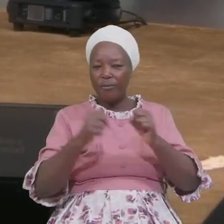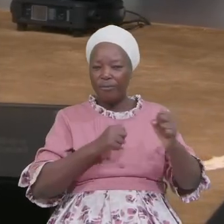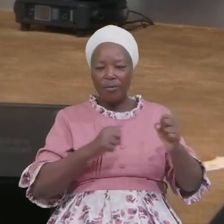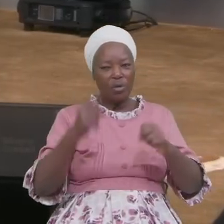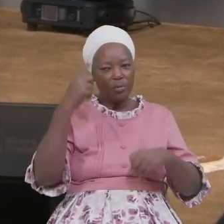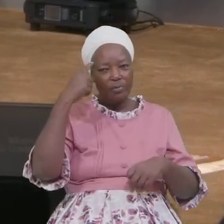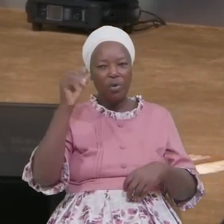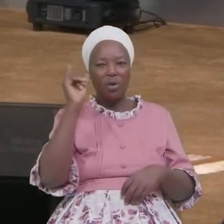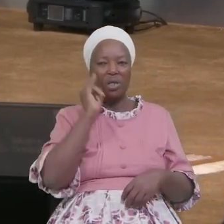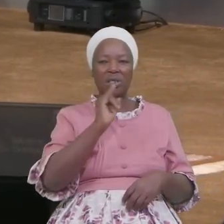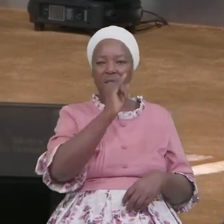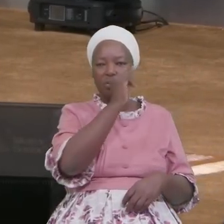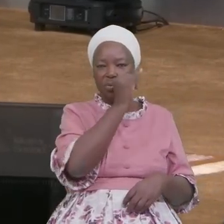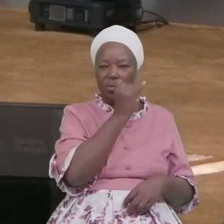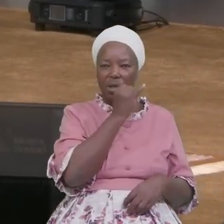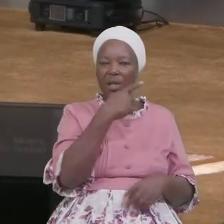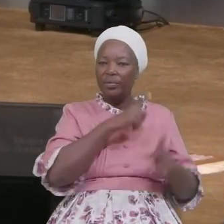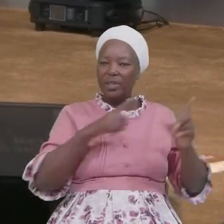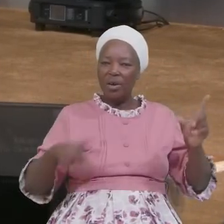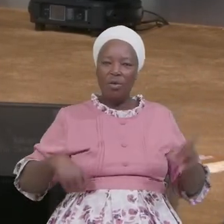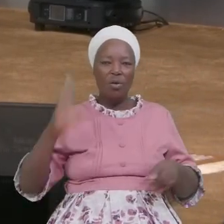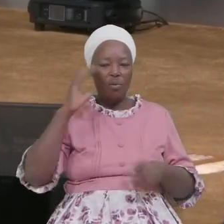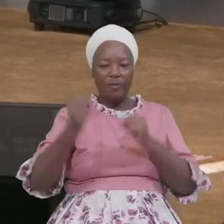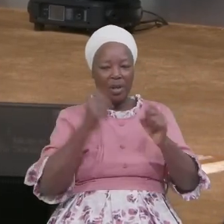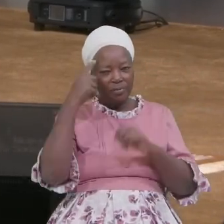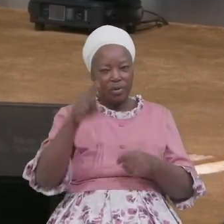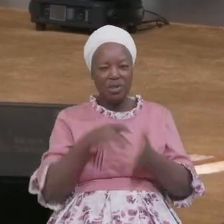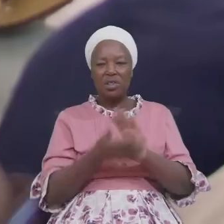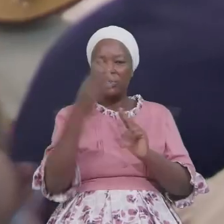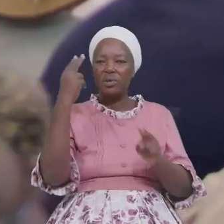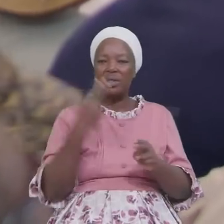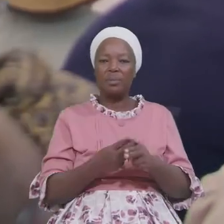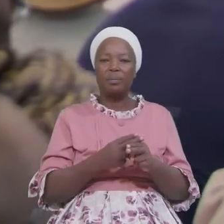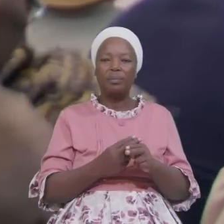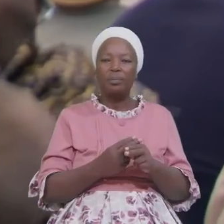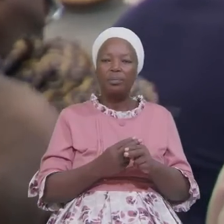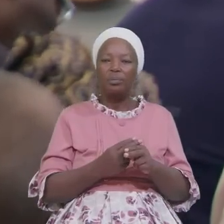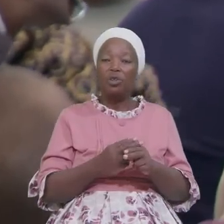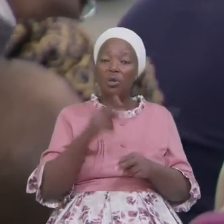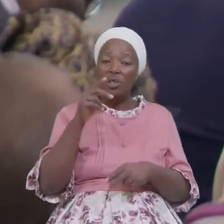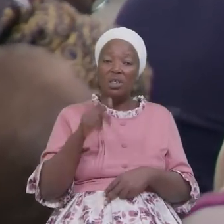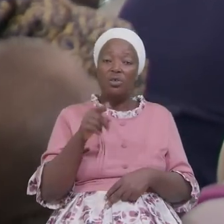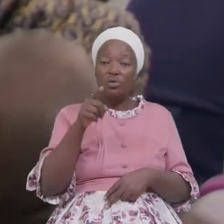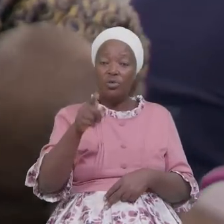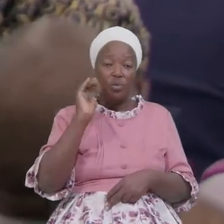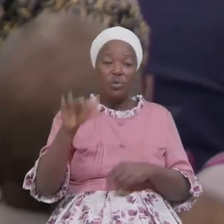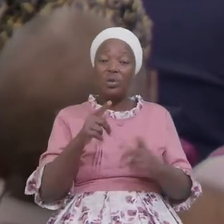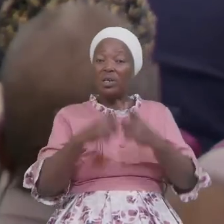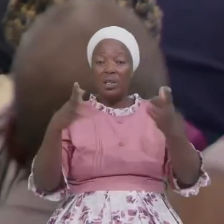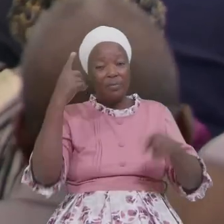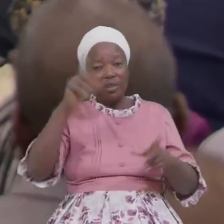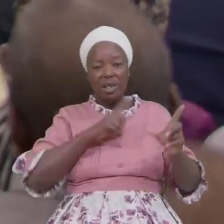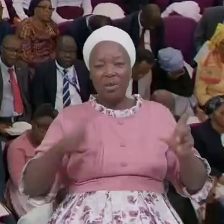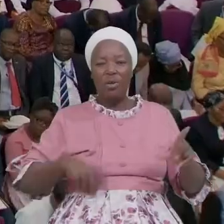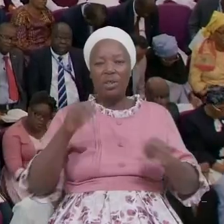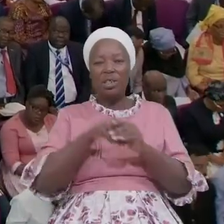for Israel. The Lord will fight for you. Amen. You will do exploits in